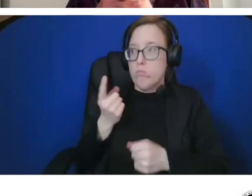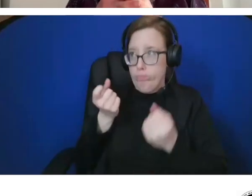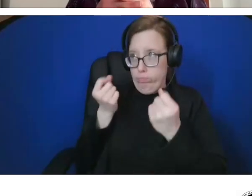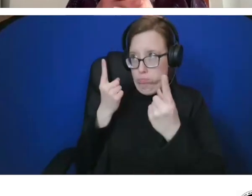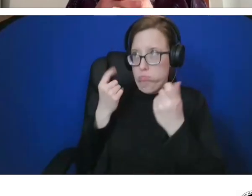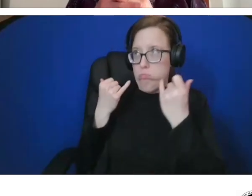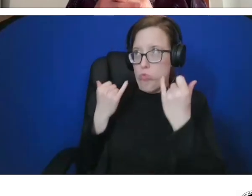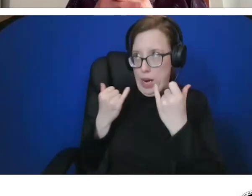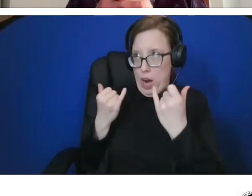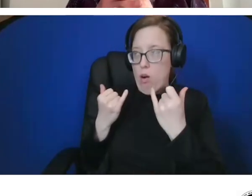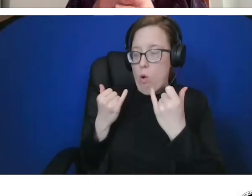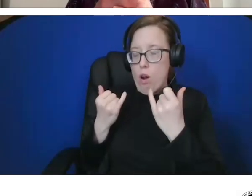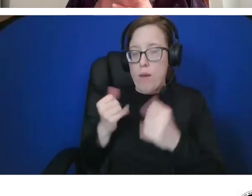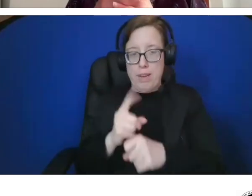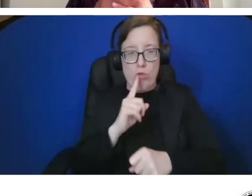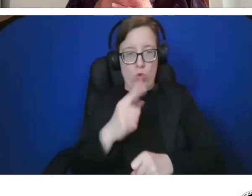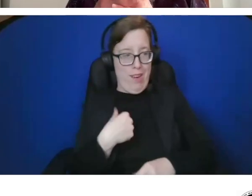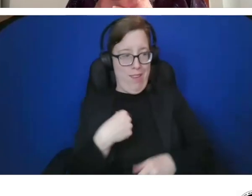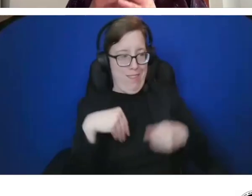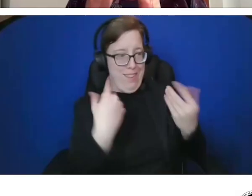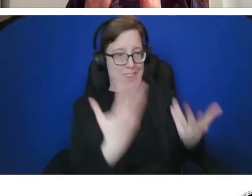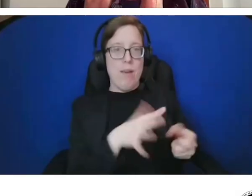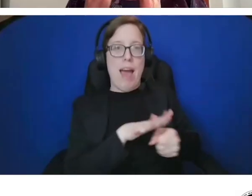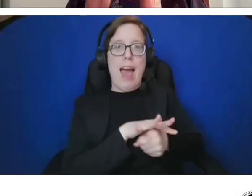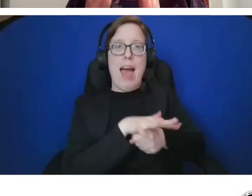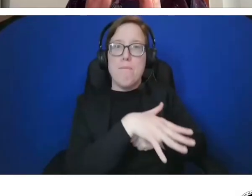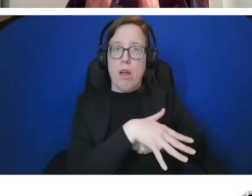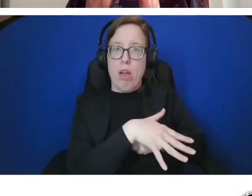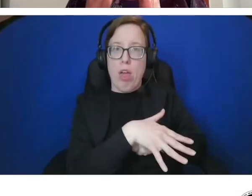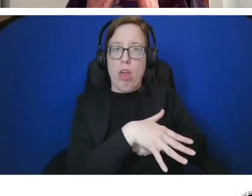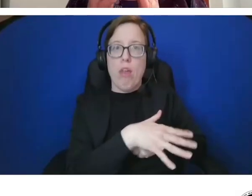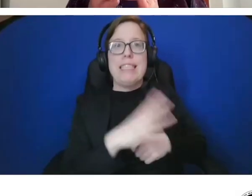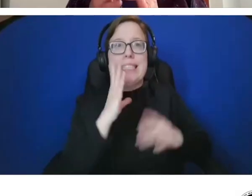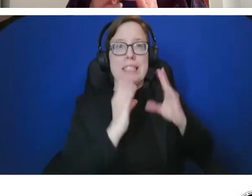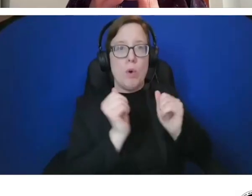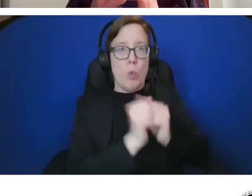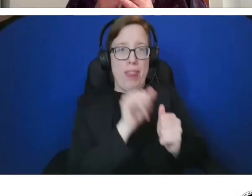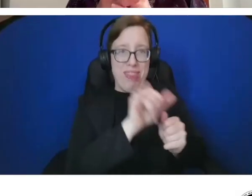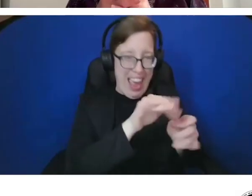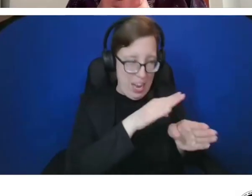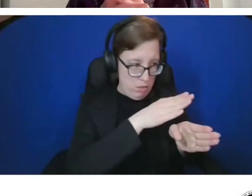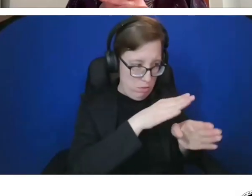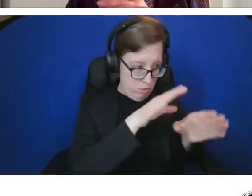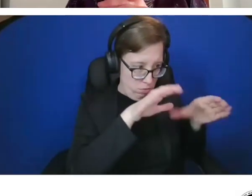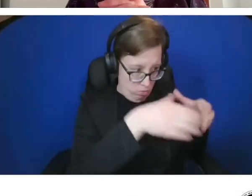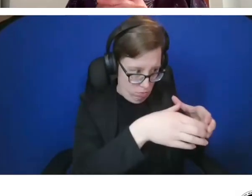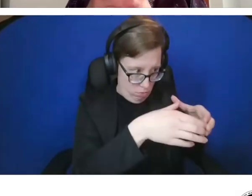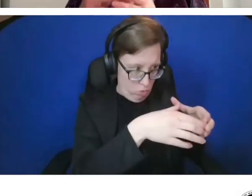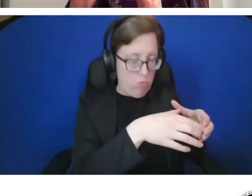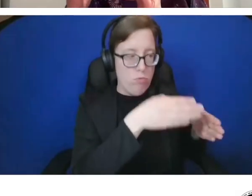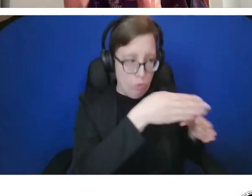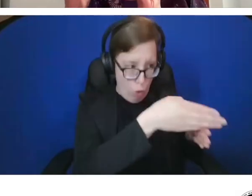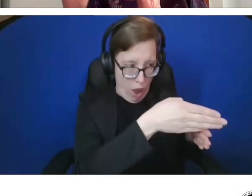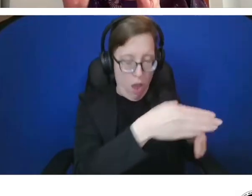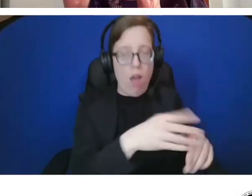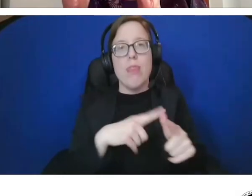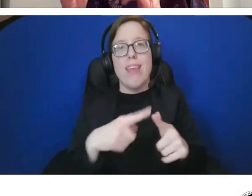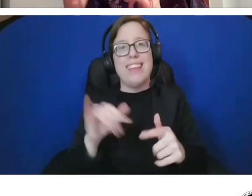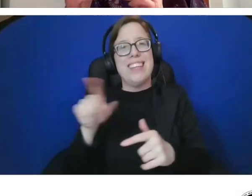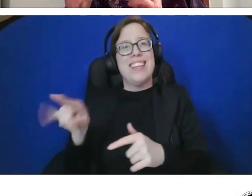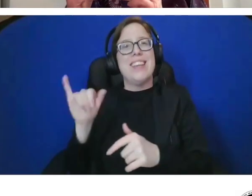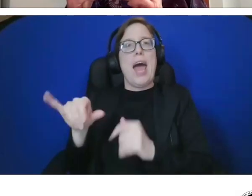now. So I would make sure that I'm giving them ample experience with that. And as I said